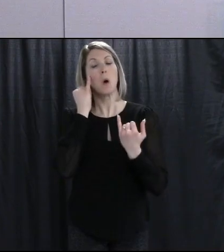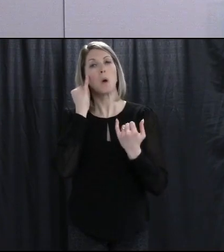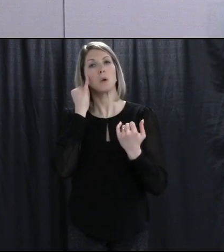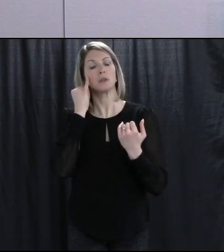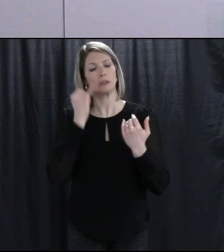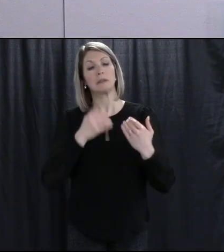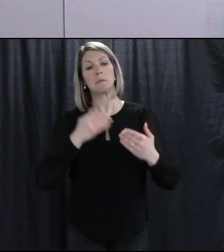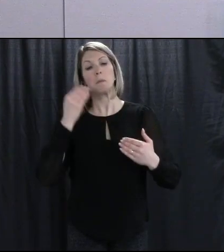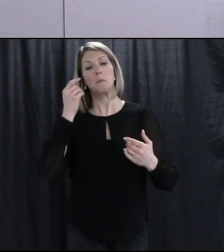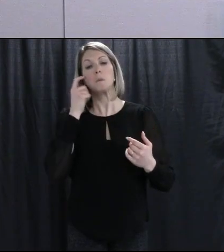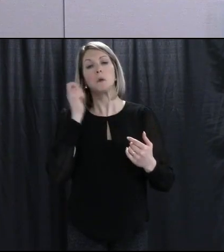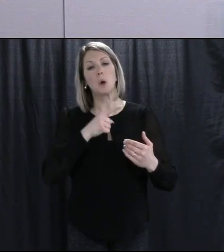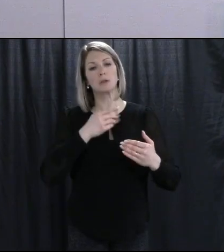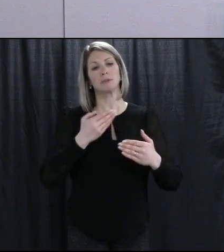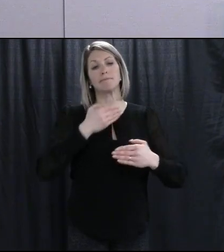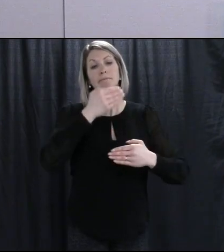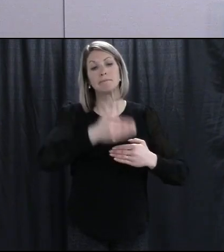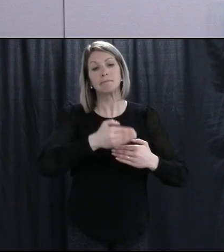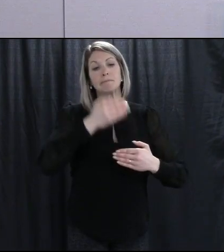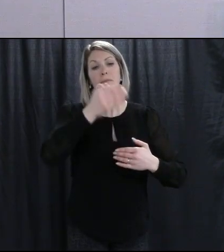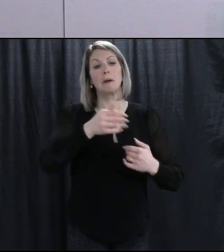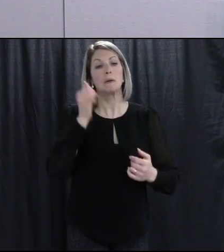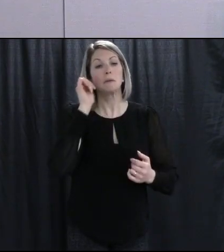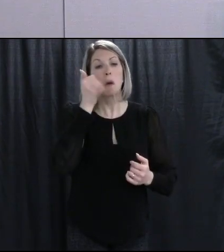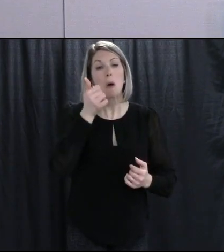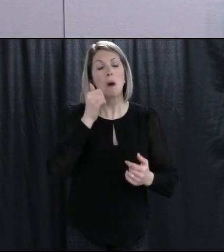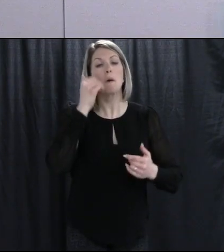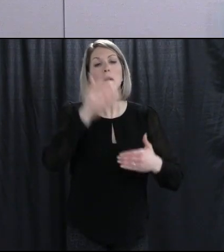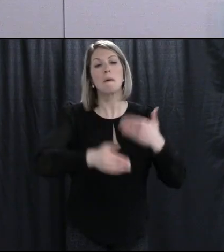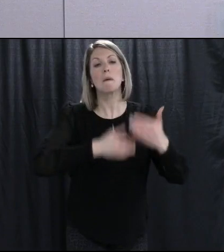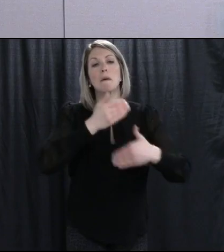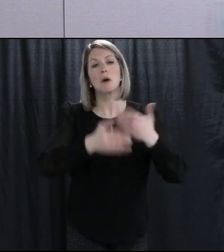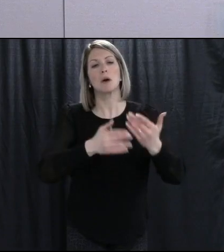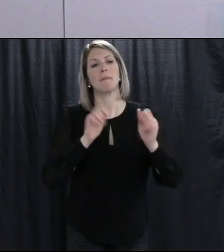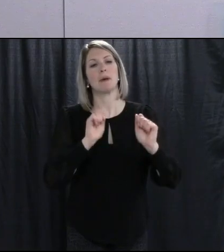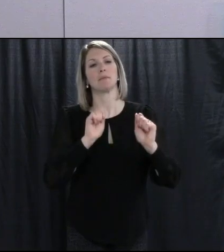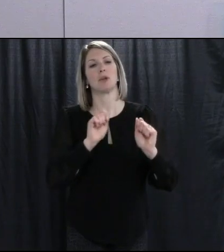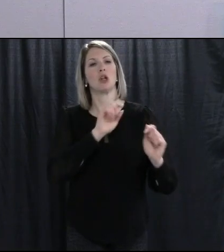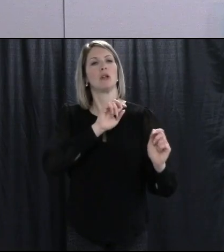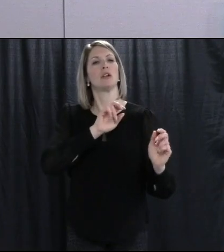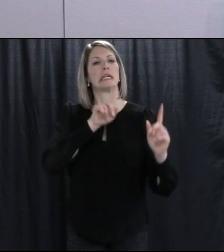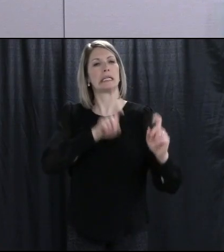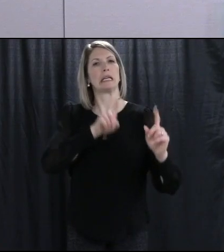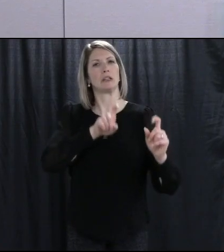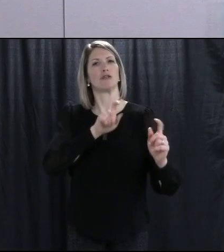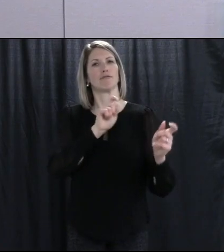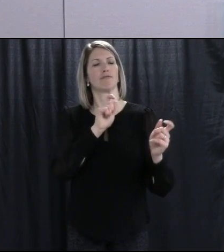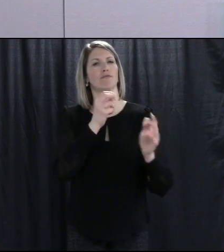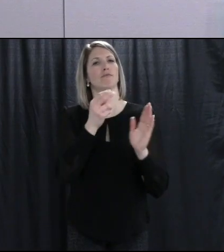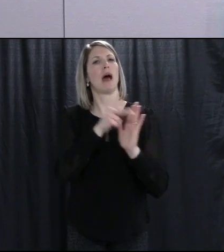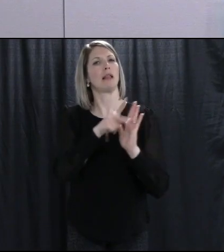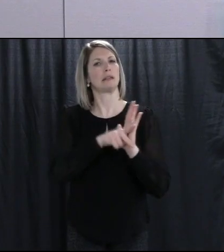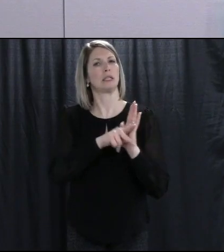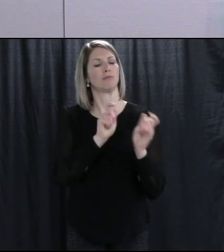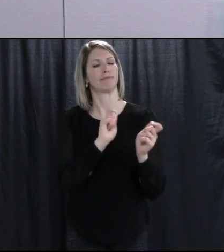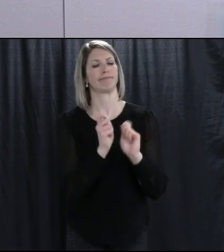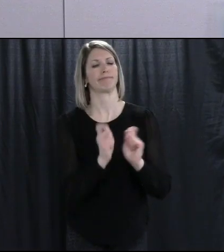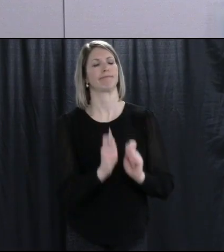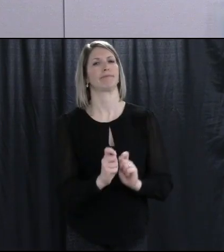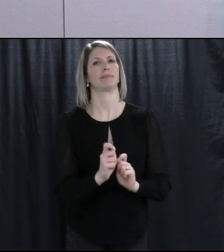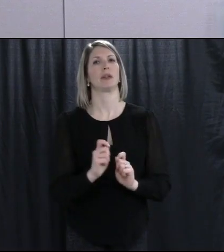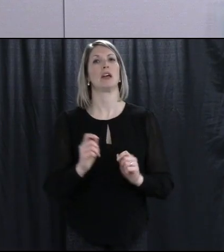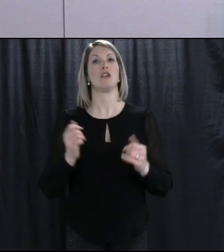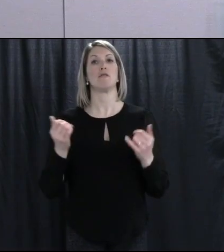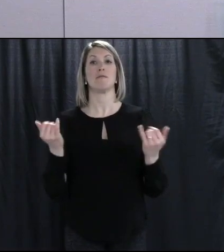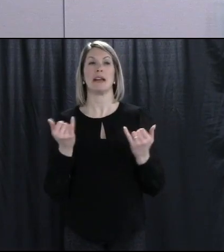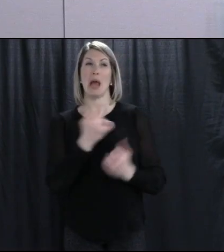will change our testing criteria to match it. Should it be changed right now, since we see that everything changed so